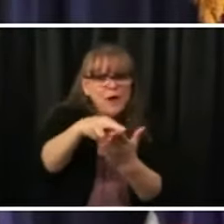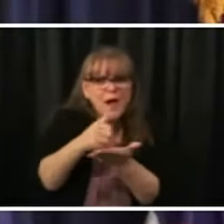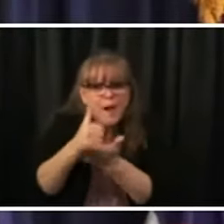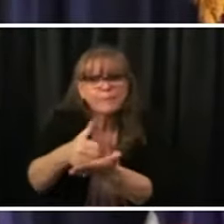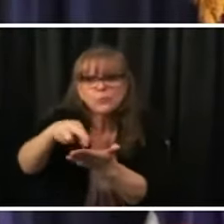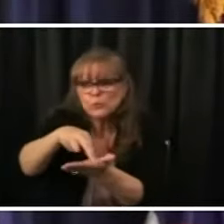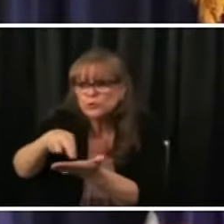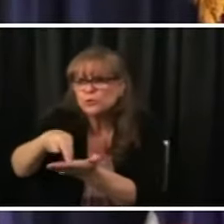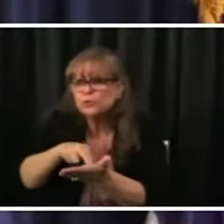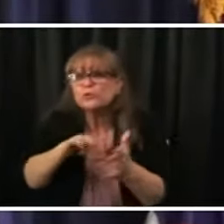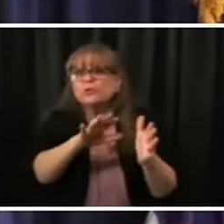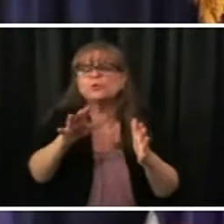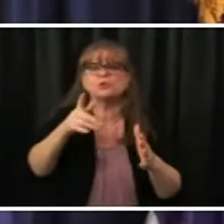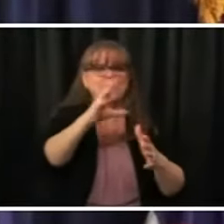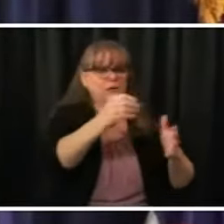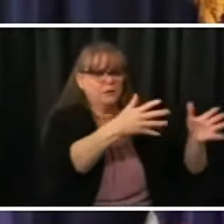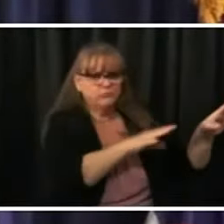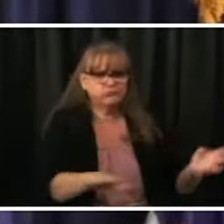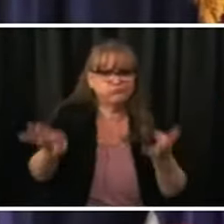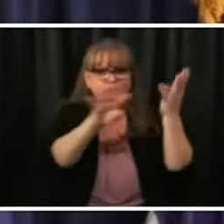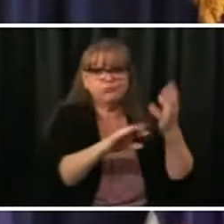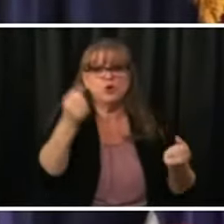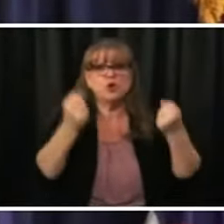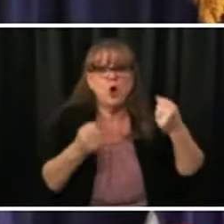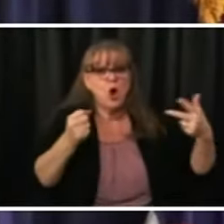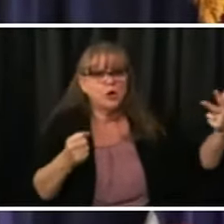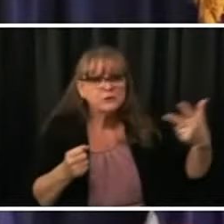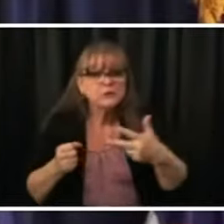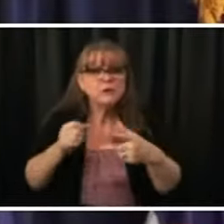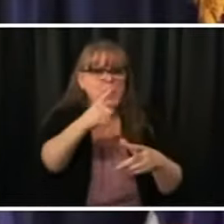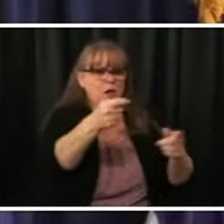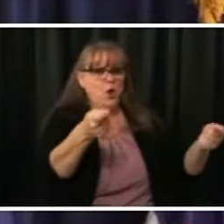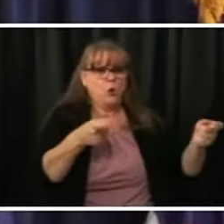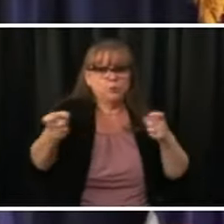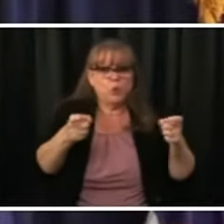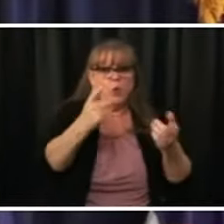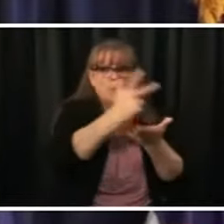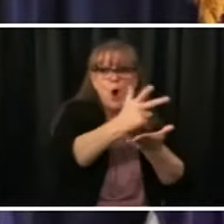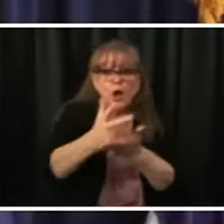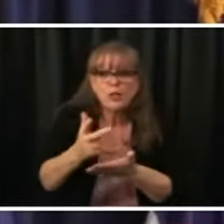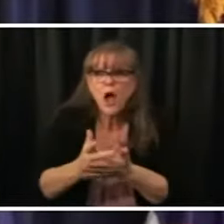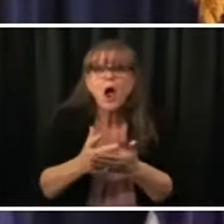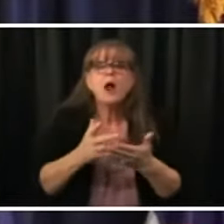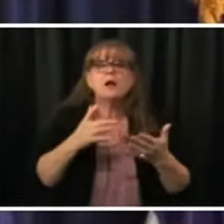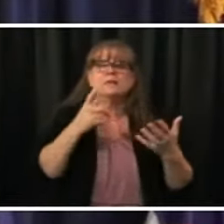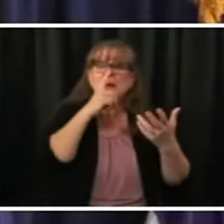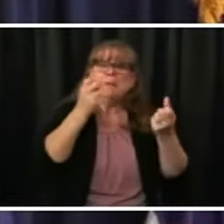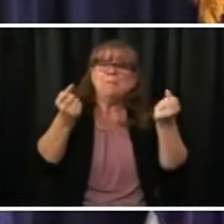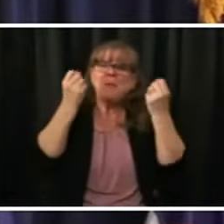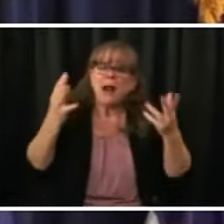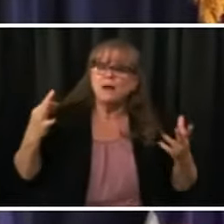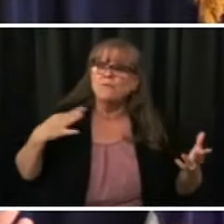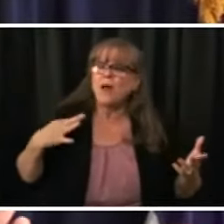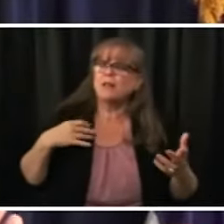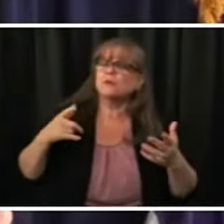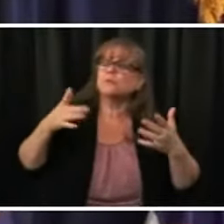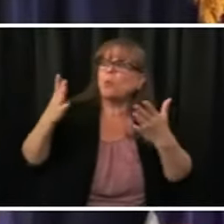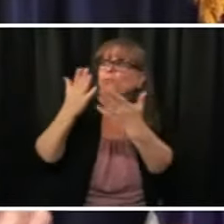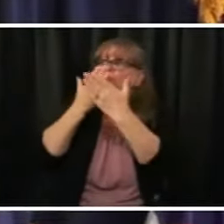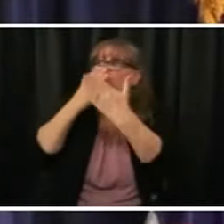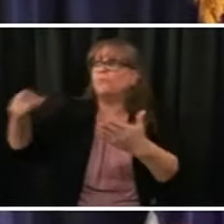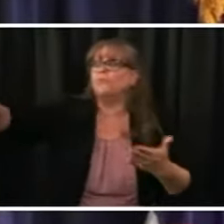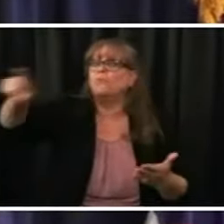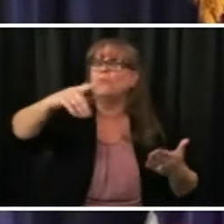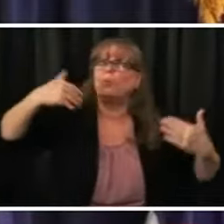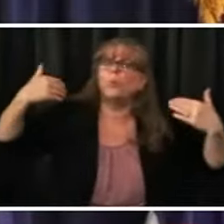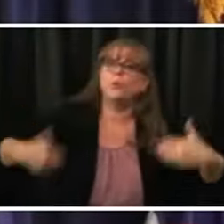parking. There's so much that goes into these, and it has just been wonderful to see so many volunteers stepping up. At the SEL Center